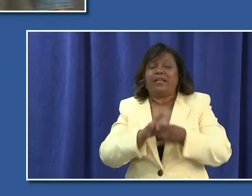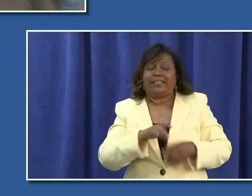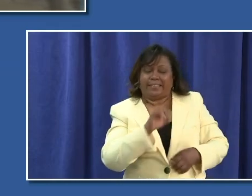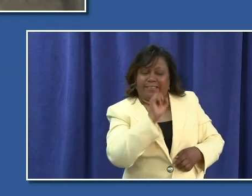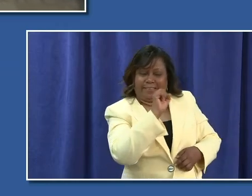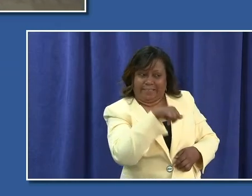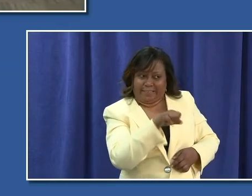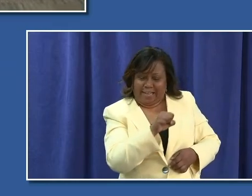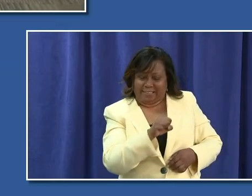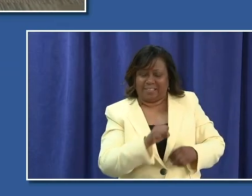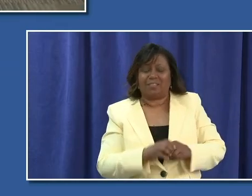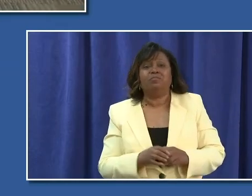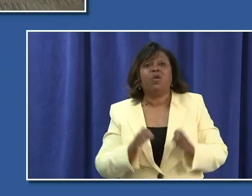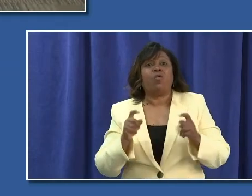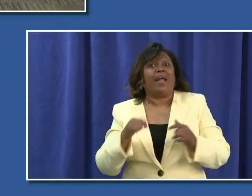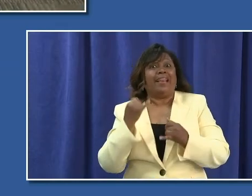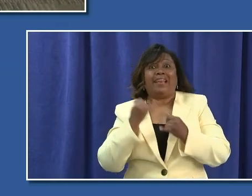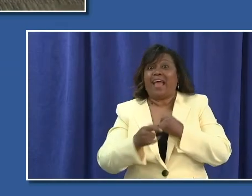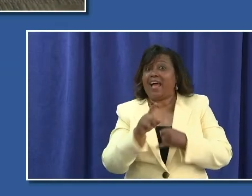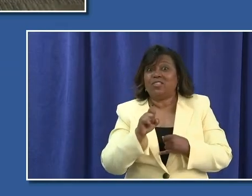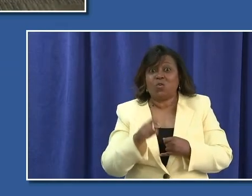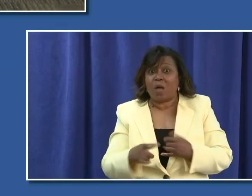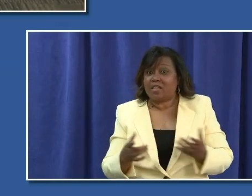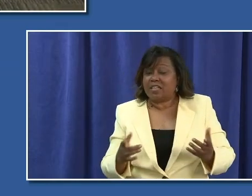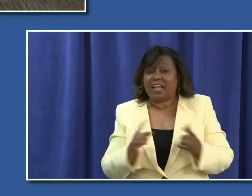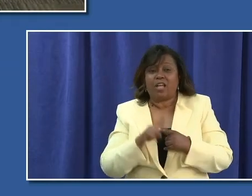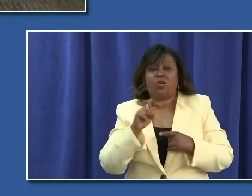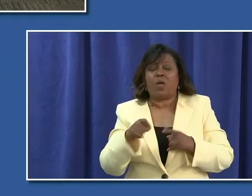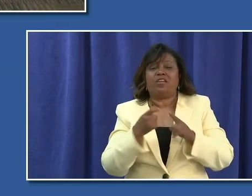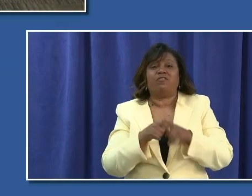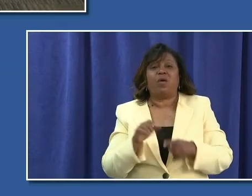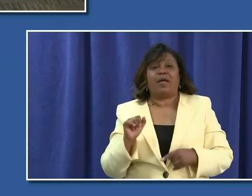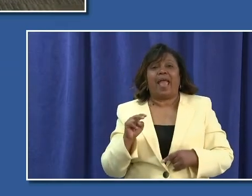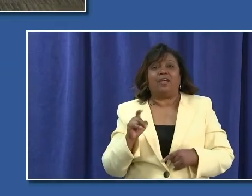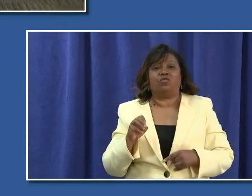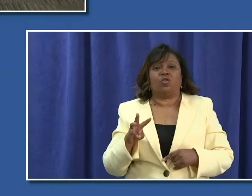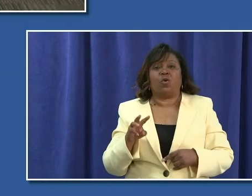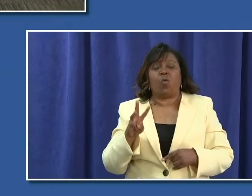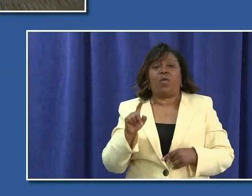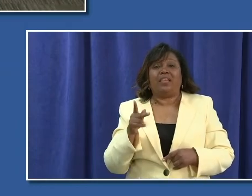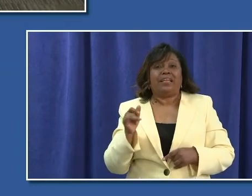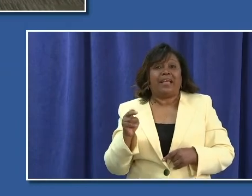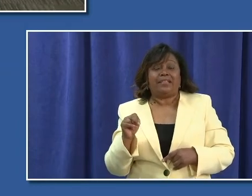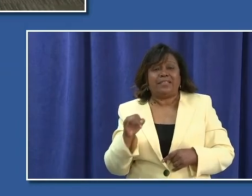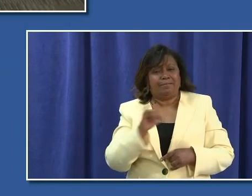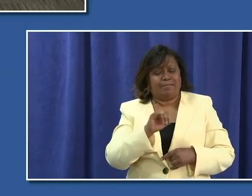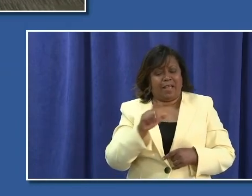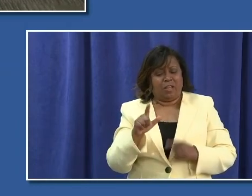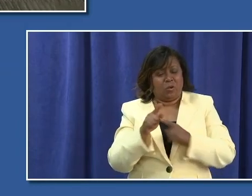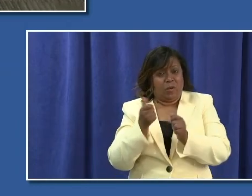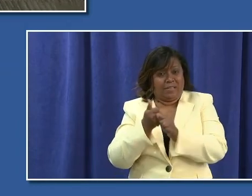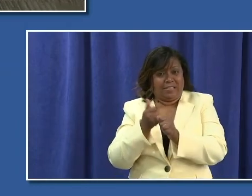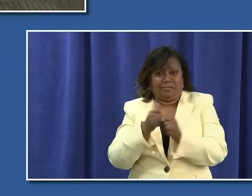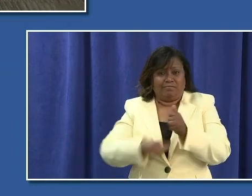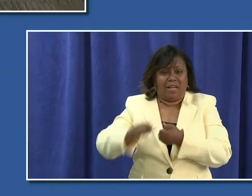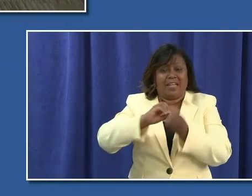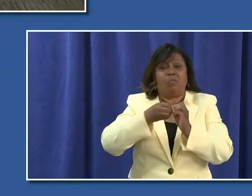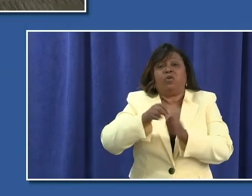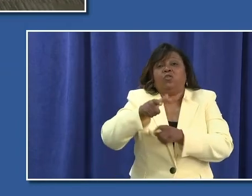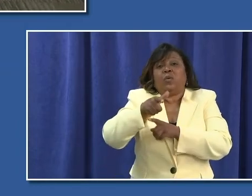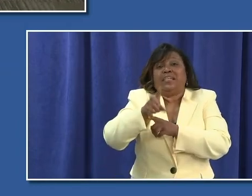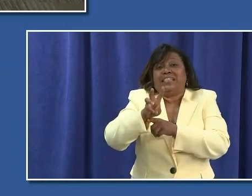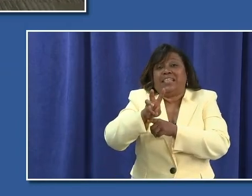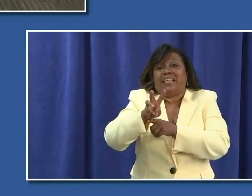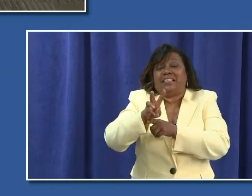like. Yes. Okay, our last question is a question from Andrew Wilkins. Illinois itself ranks 26